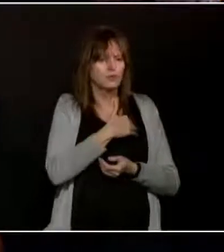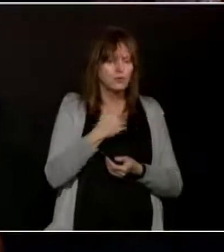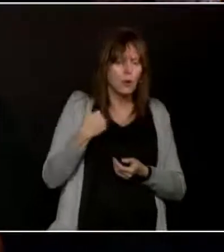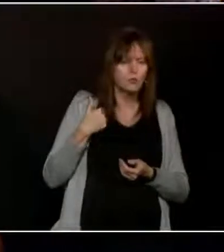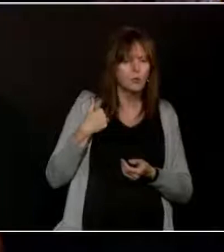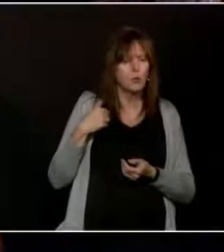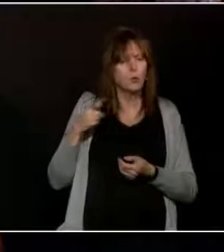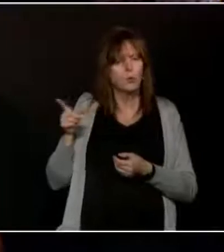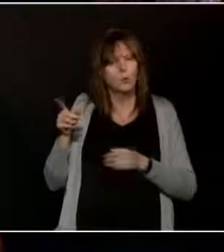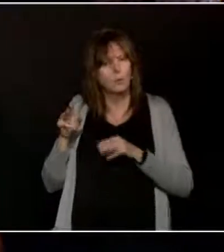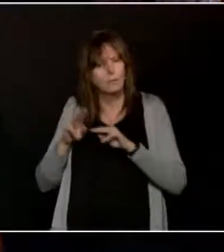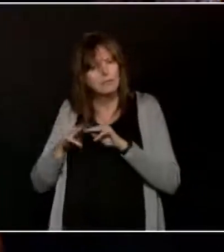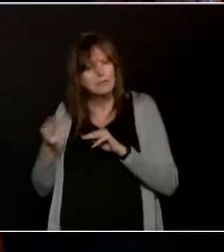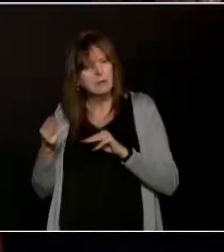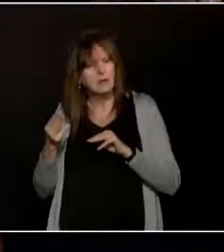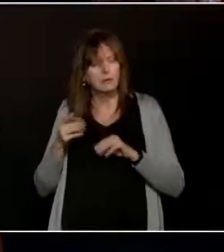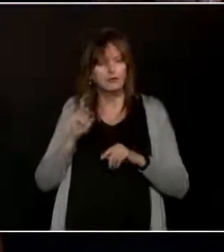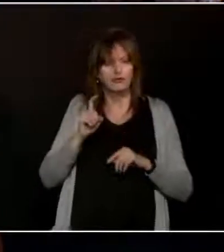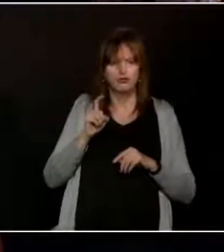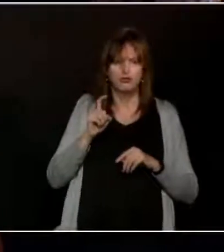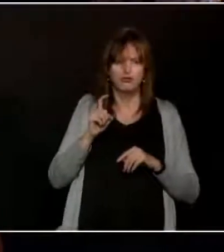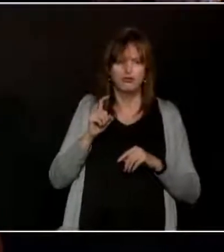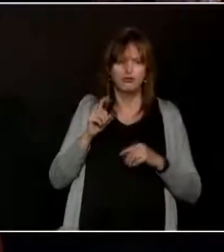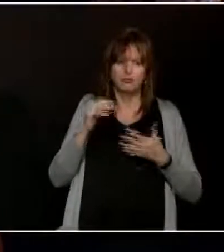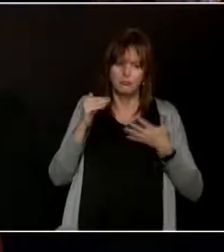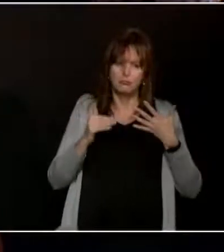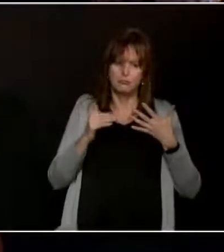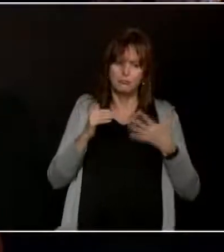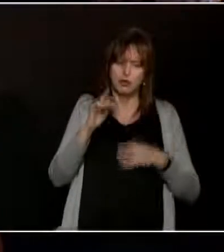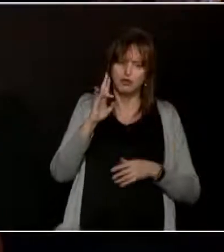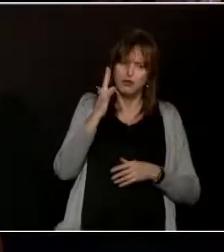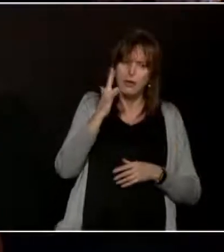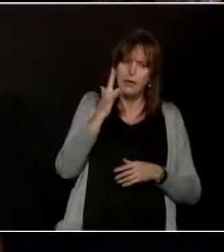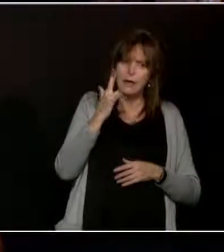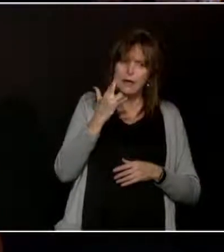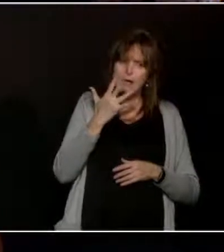in gray. Is that the plan? Is that likely going to be your recommendation?